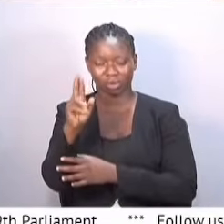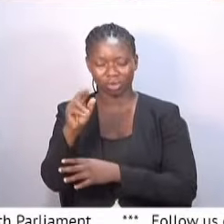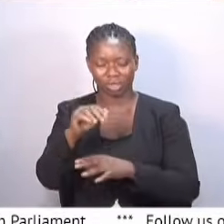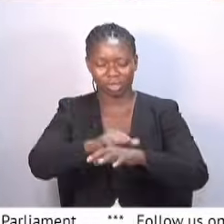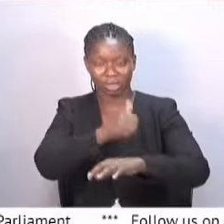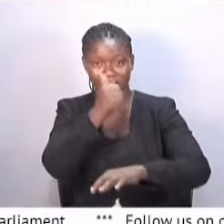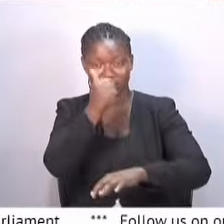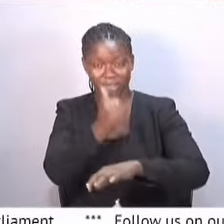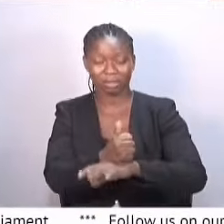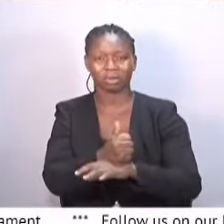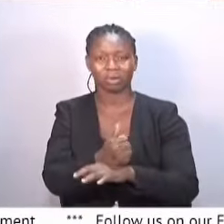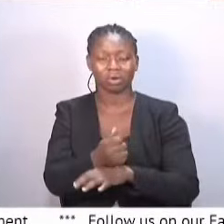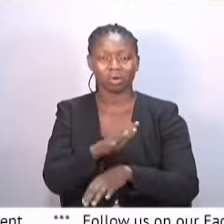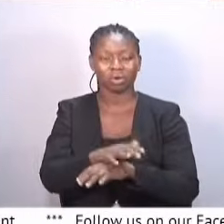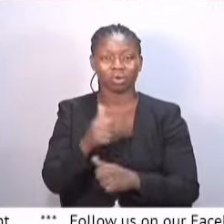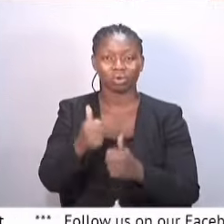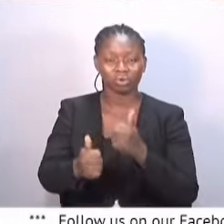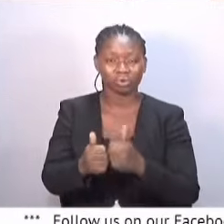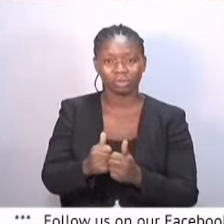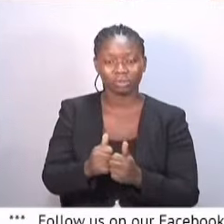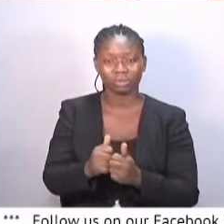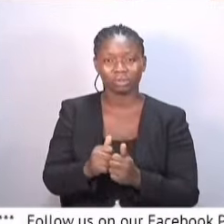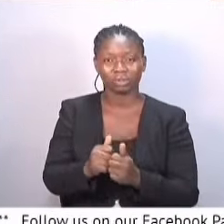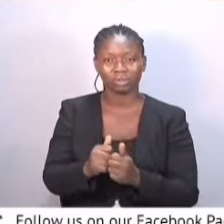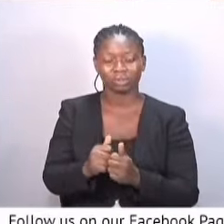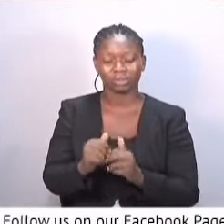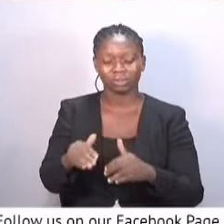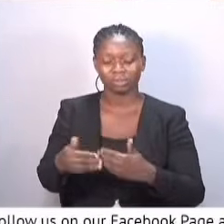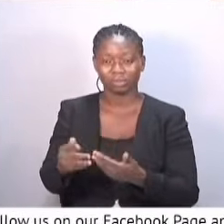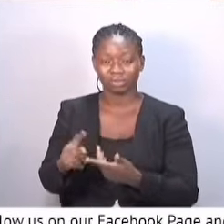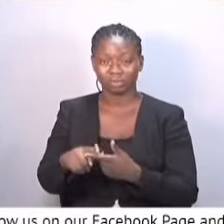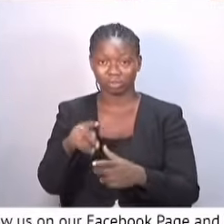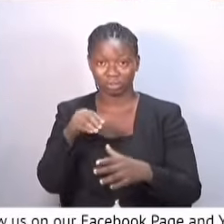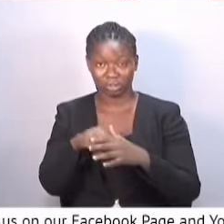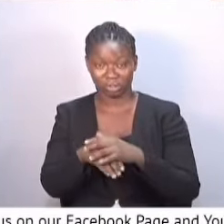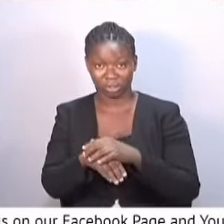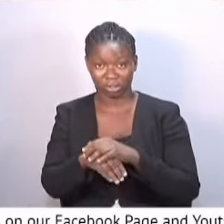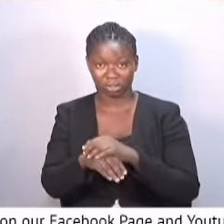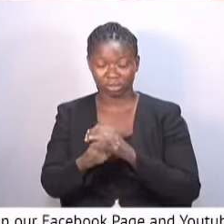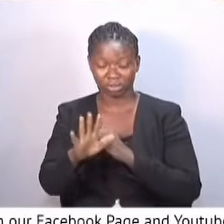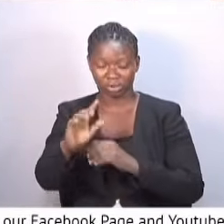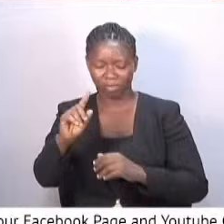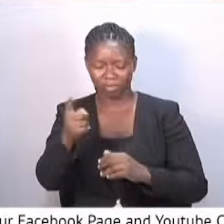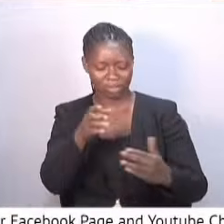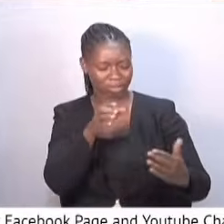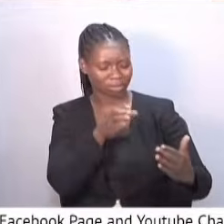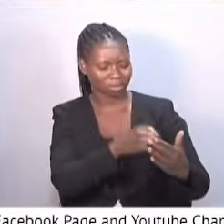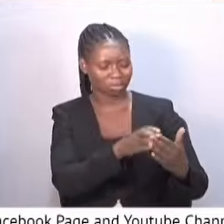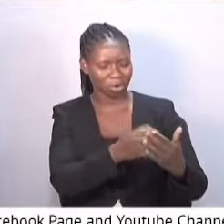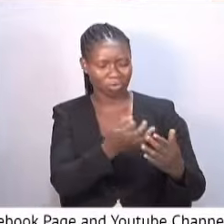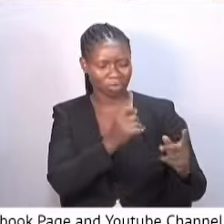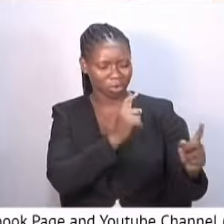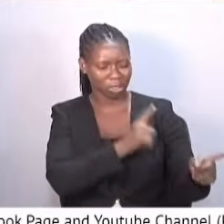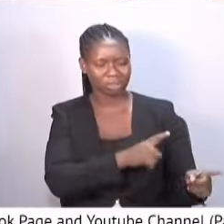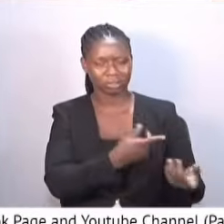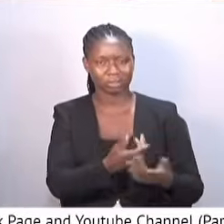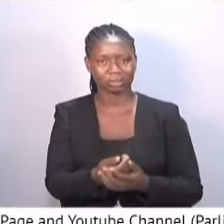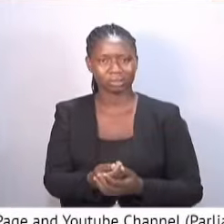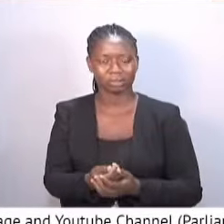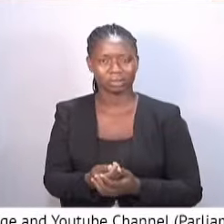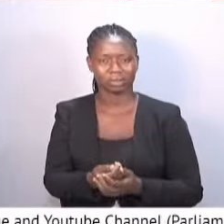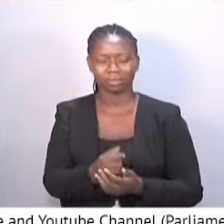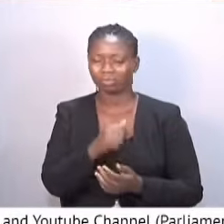was established, of which your good self has alluded to in your first paragraph of your answers. Highlight.